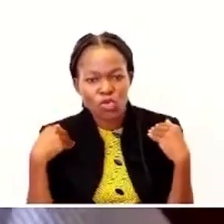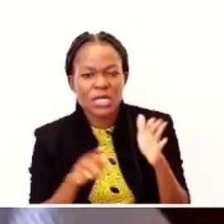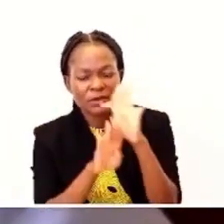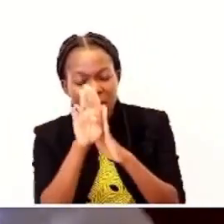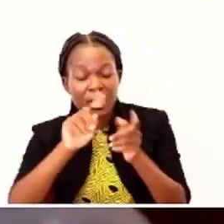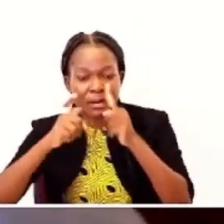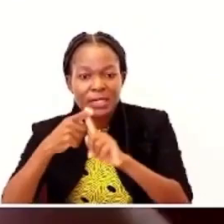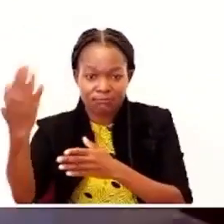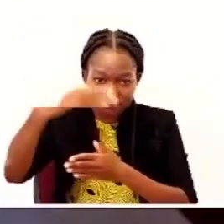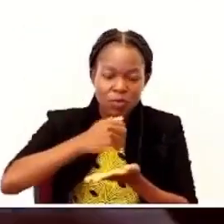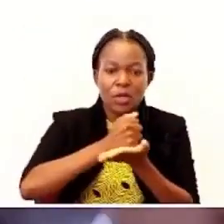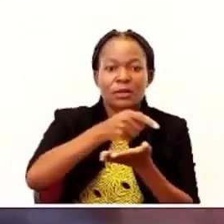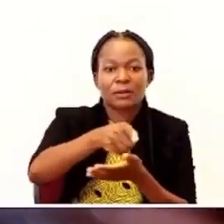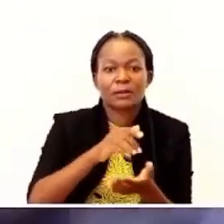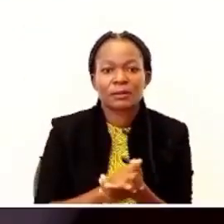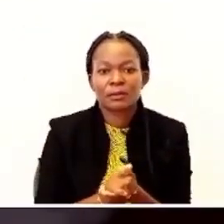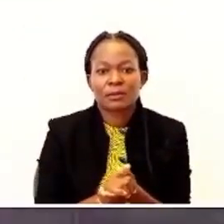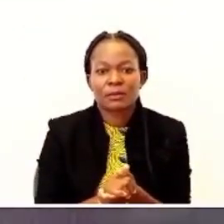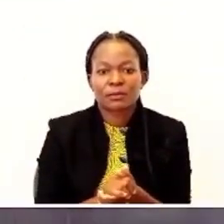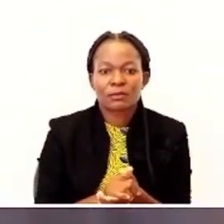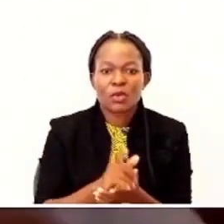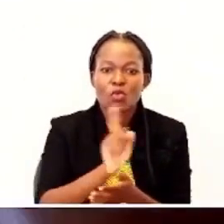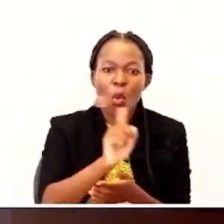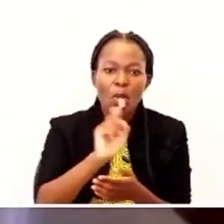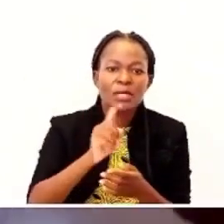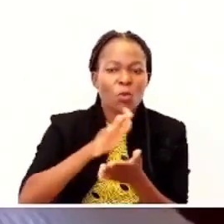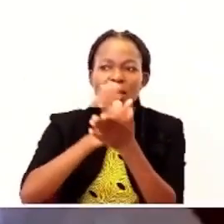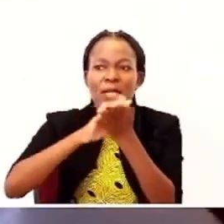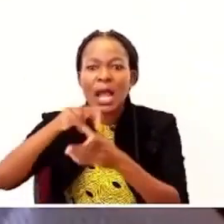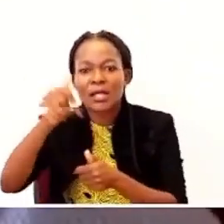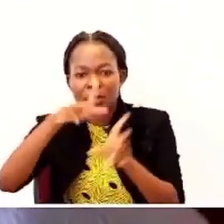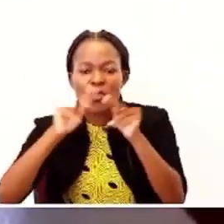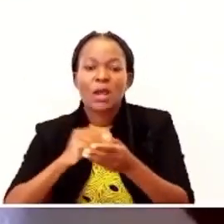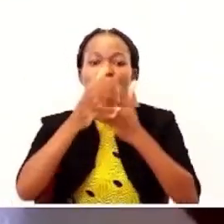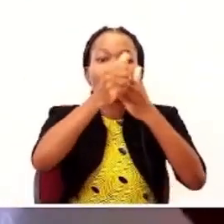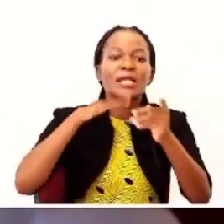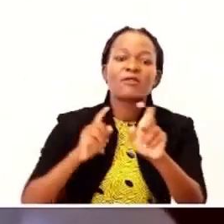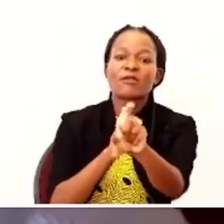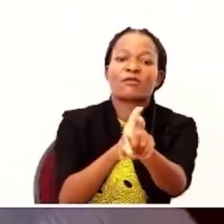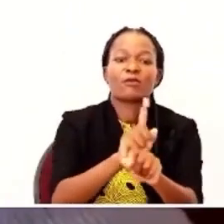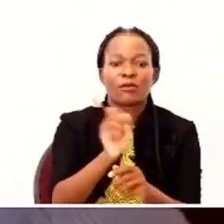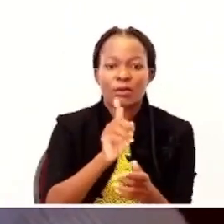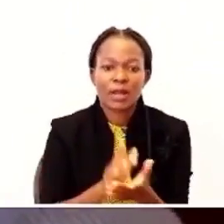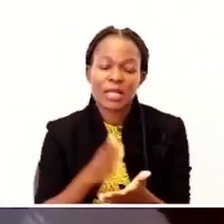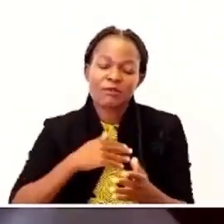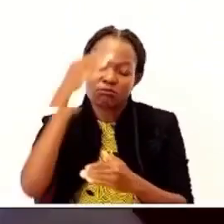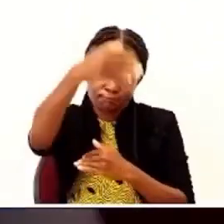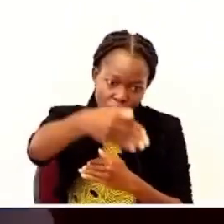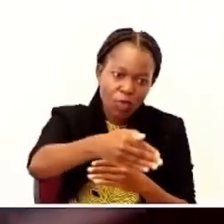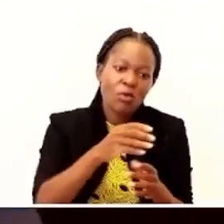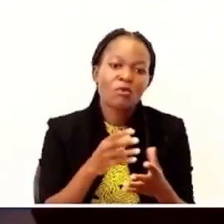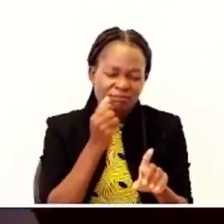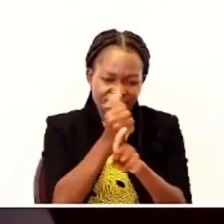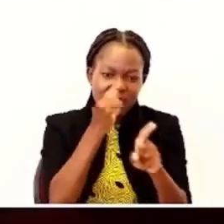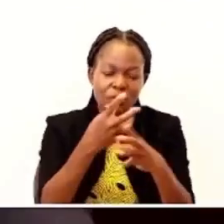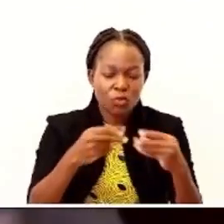pathways. We do not want to be the US with McDonald's at every corner and overconsumption. We need